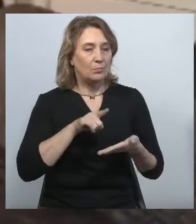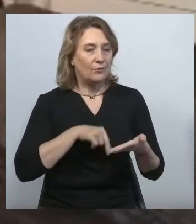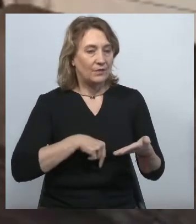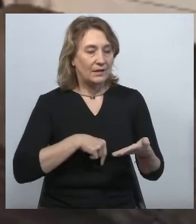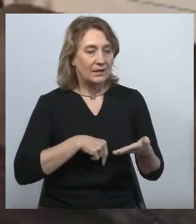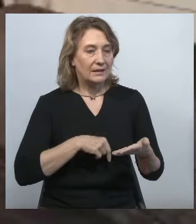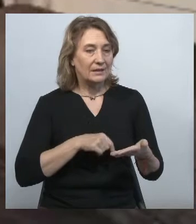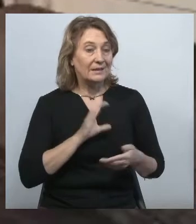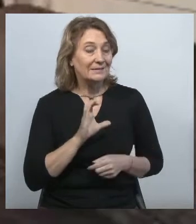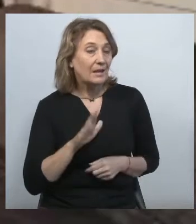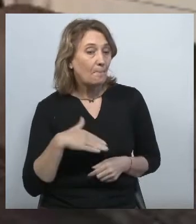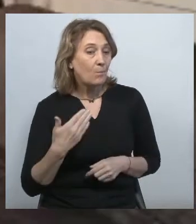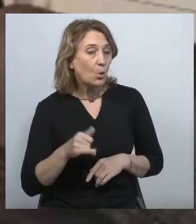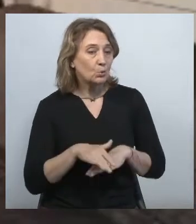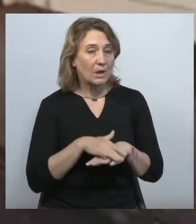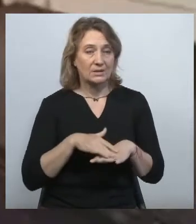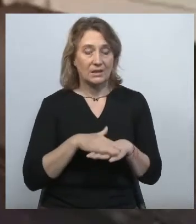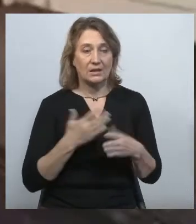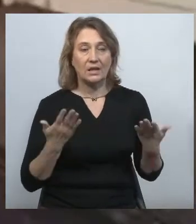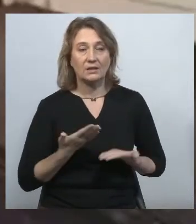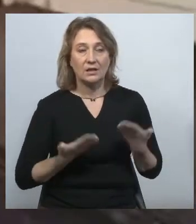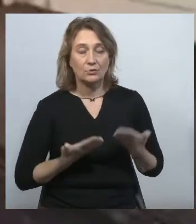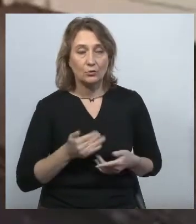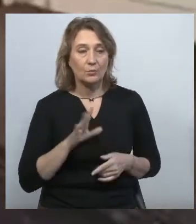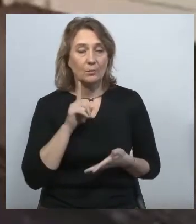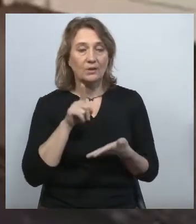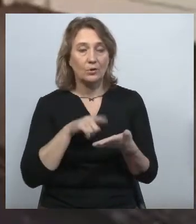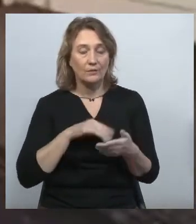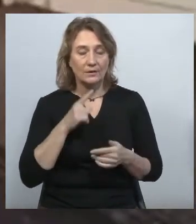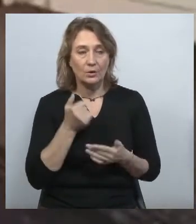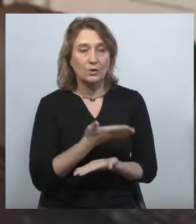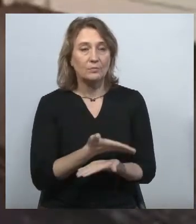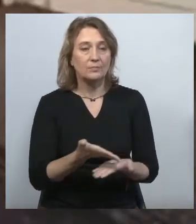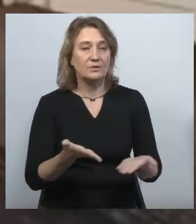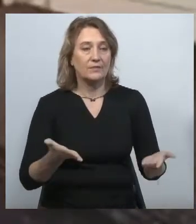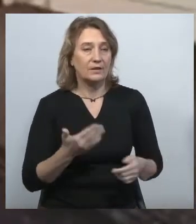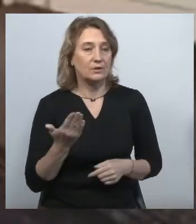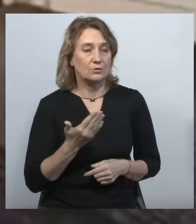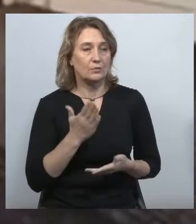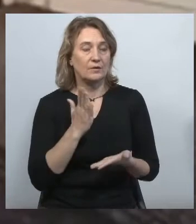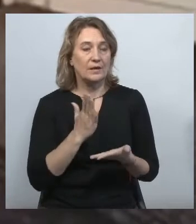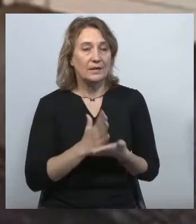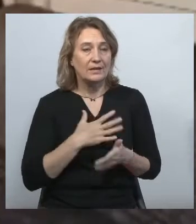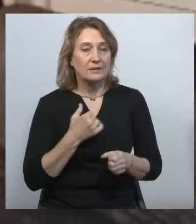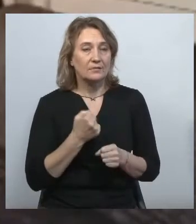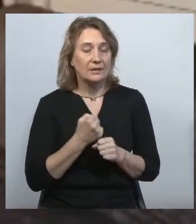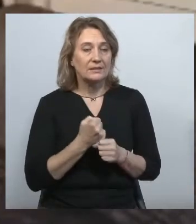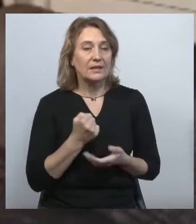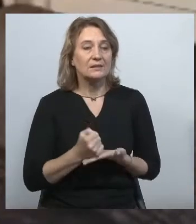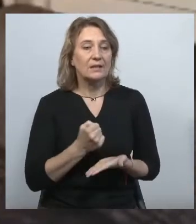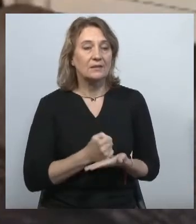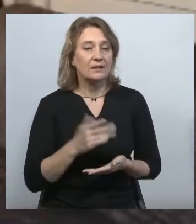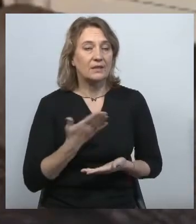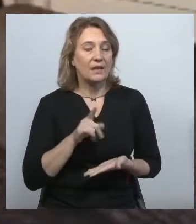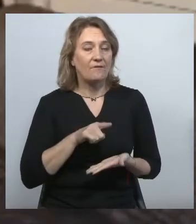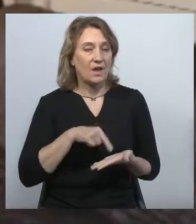you need to demonstrate that, first of all, you have a set of principles and standards that you believe in when it comes